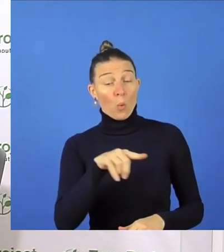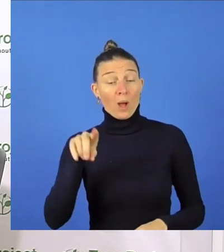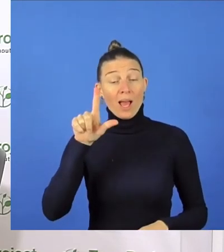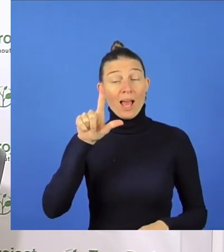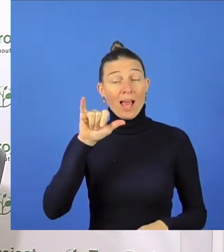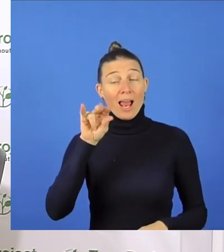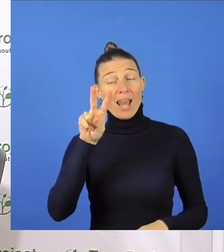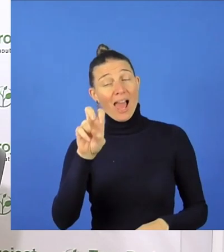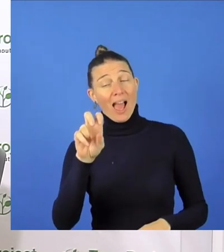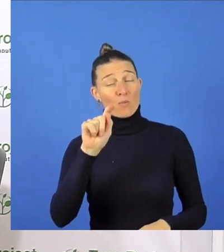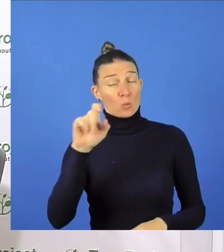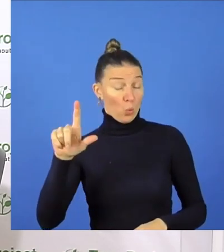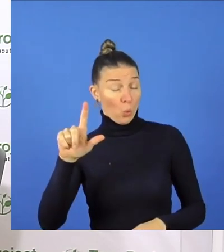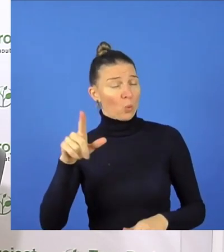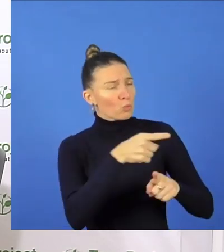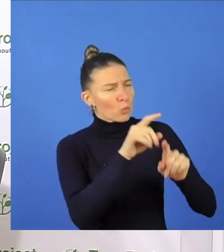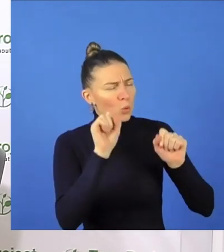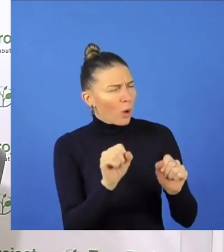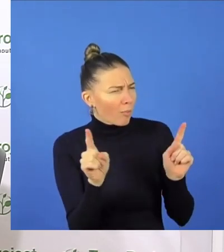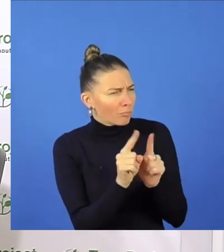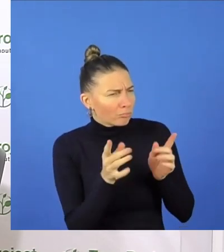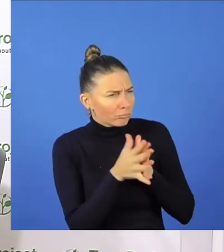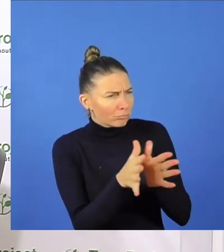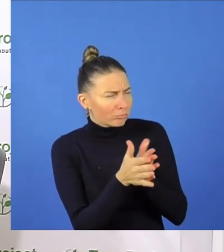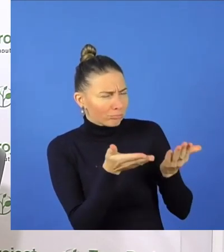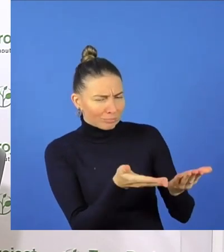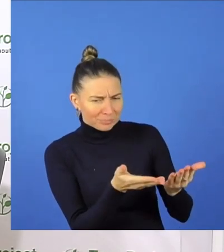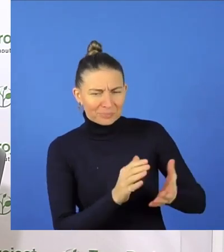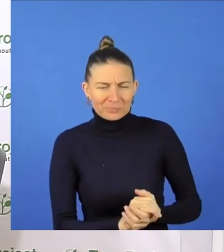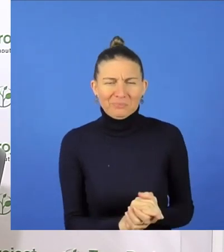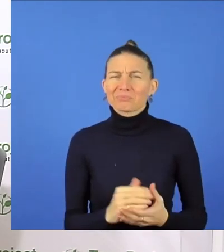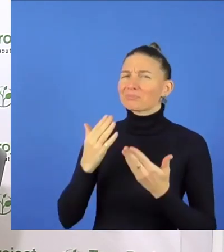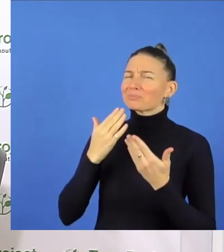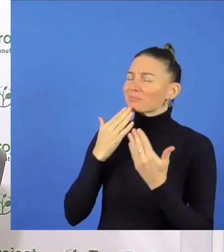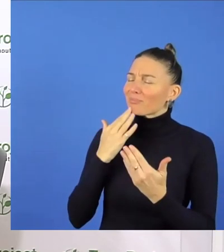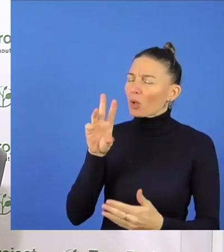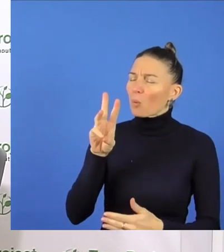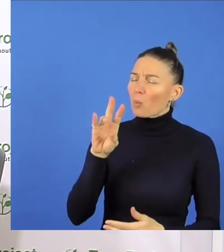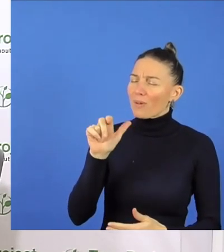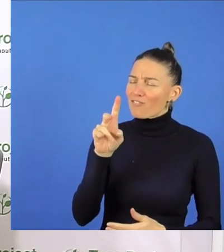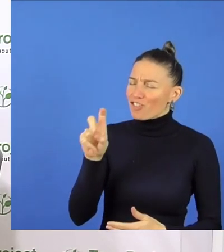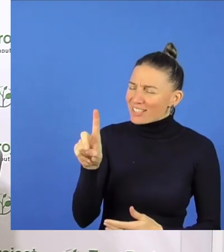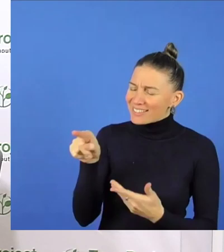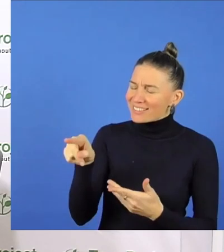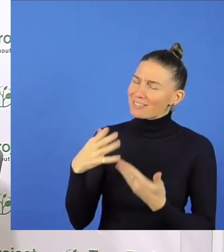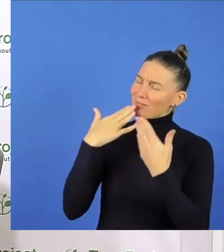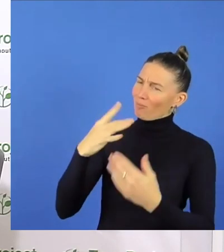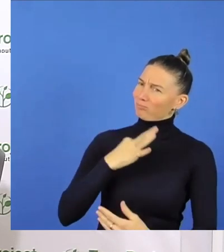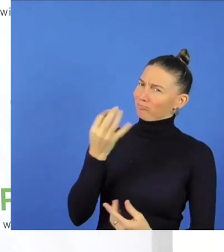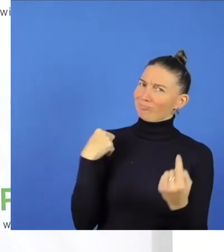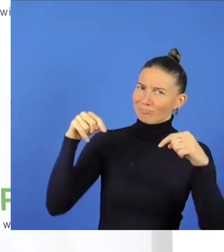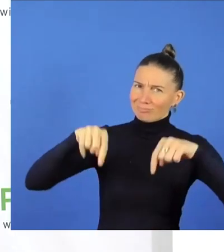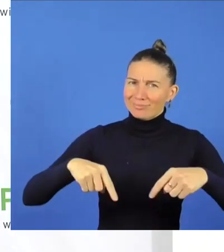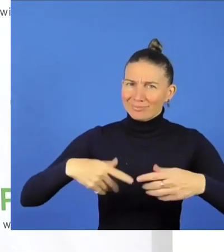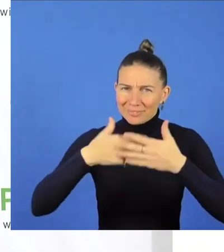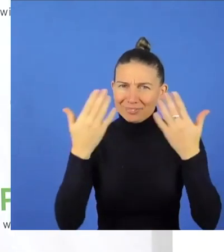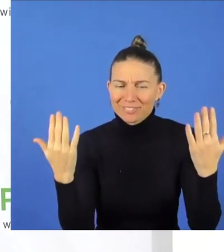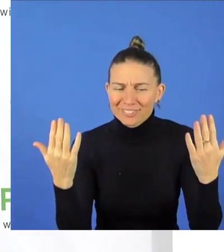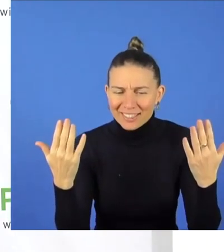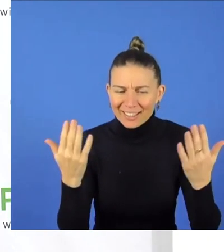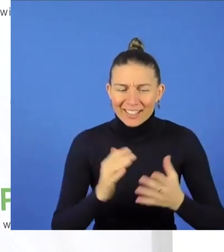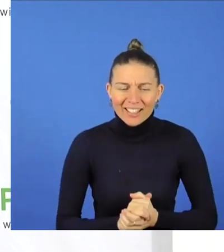with a brief introduction of yourself? Thank you, Wilfried. Thank you for having me here. And first of all, congratulations to